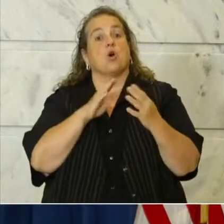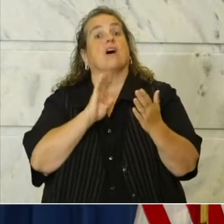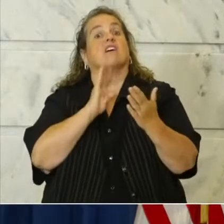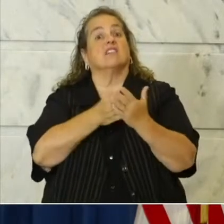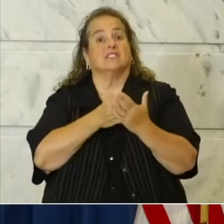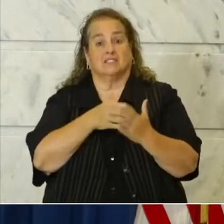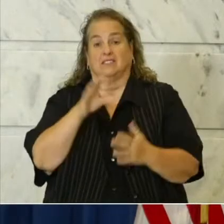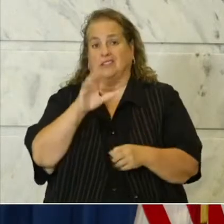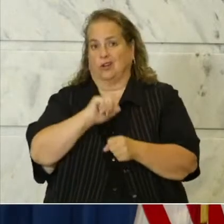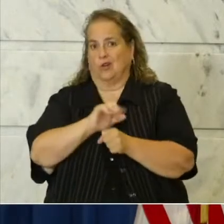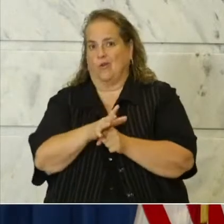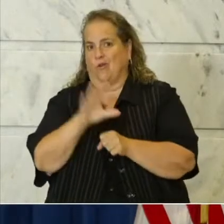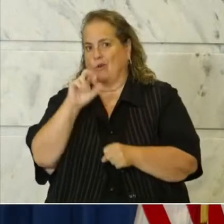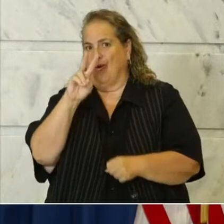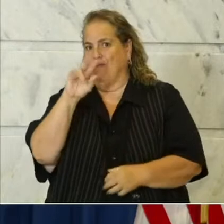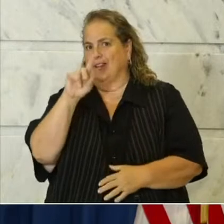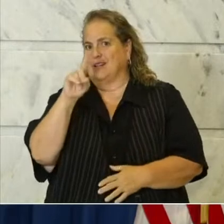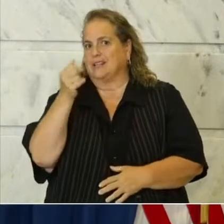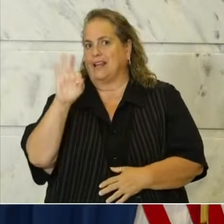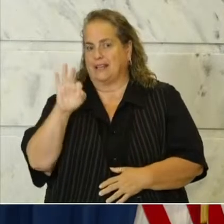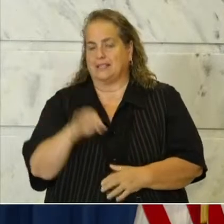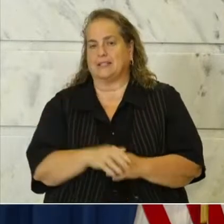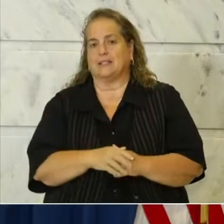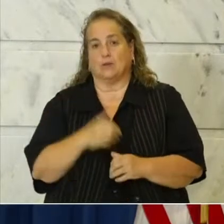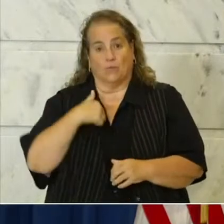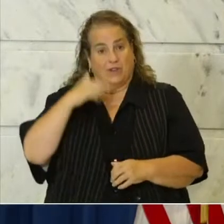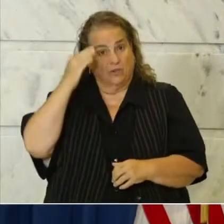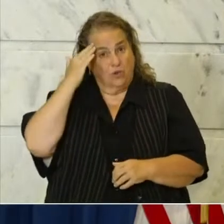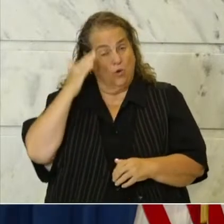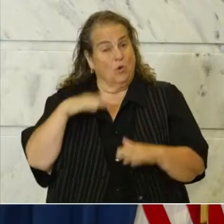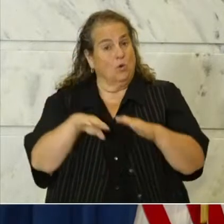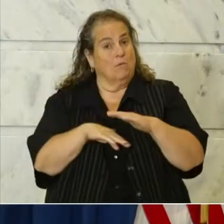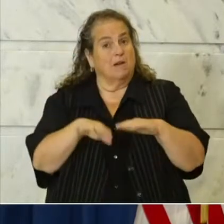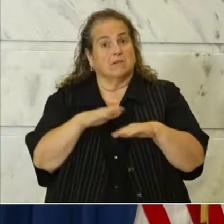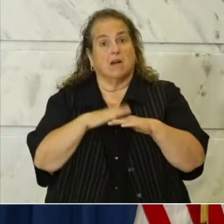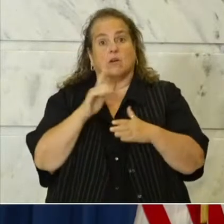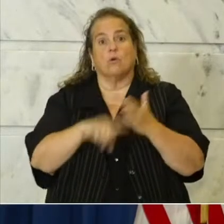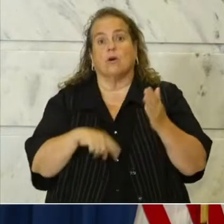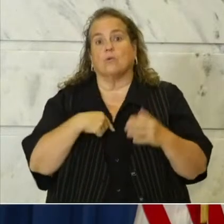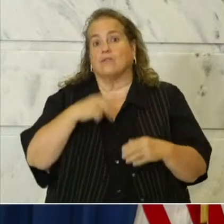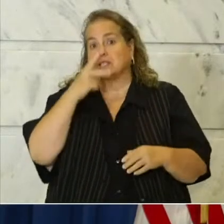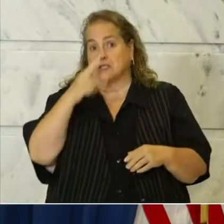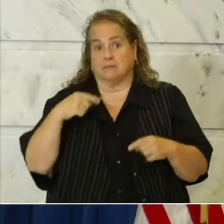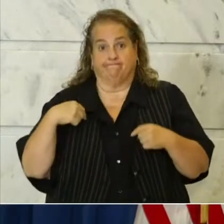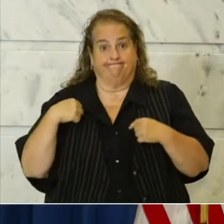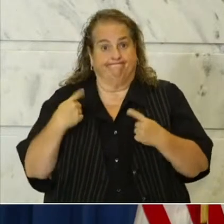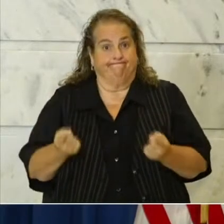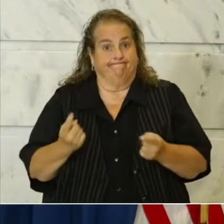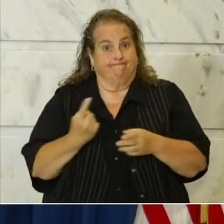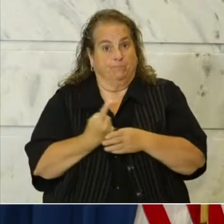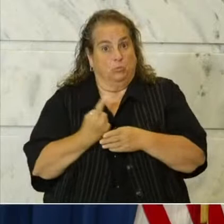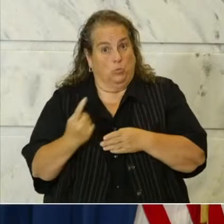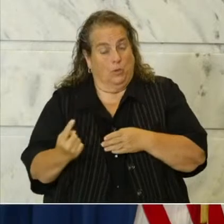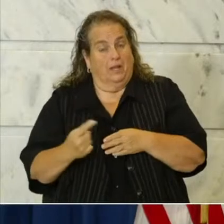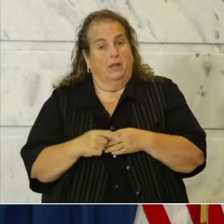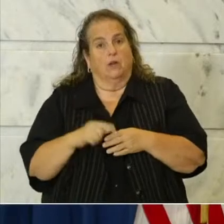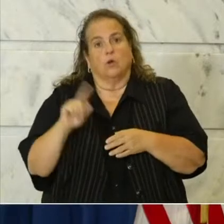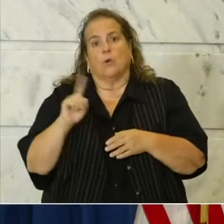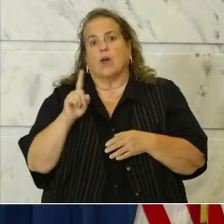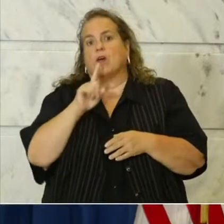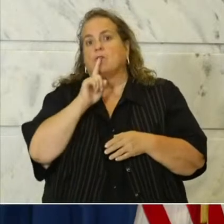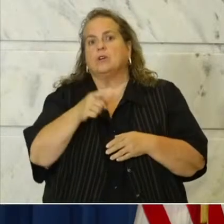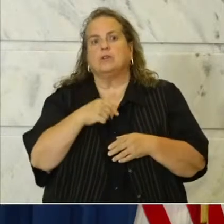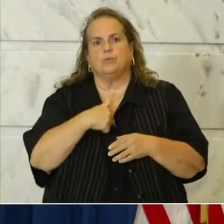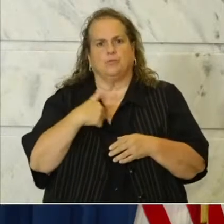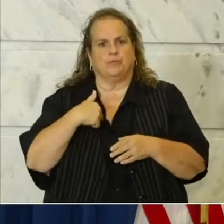against COVID-19. We know, based on what we have been seeing over this last week, where really we had